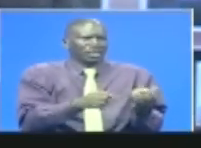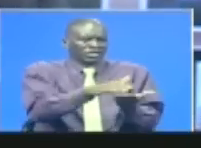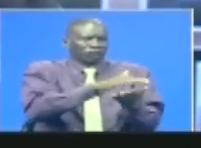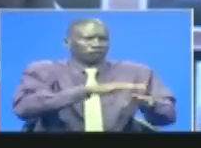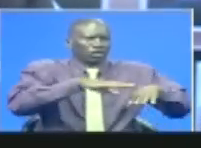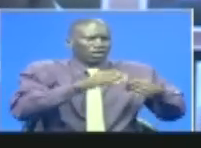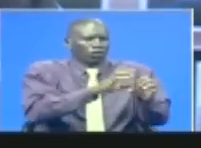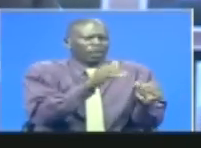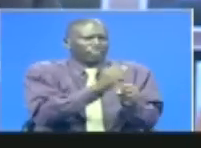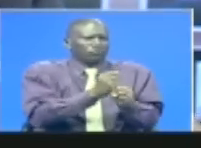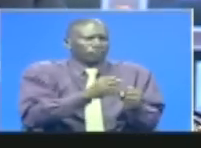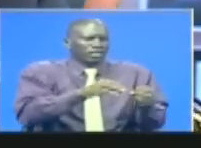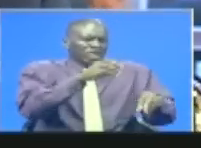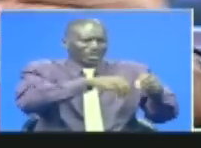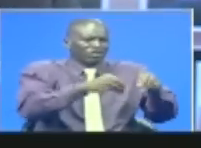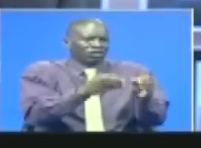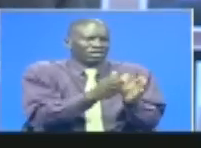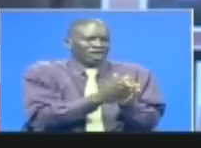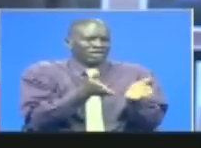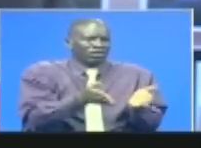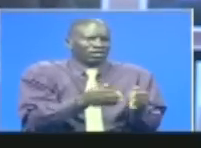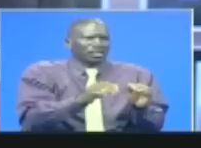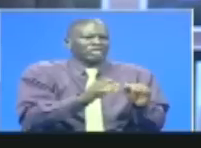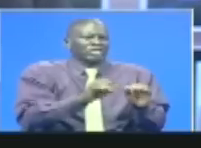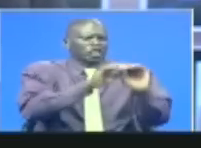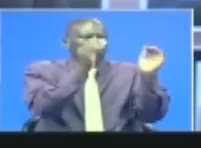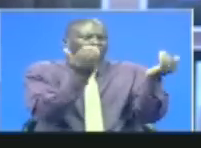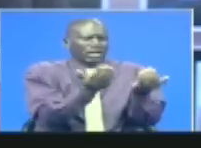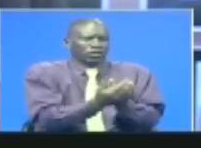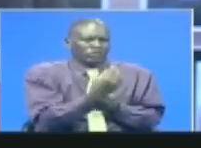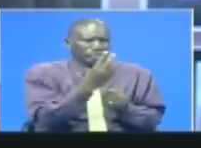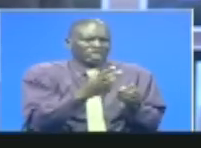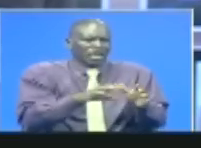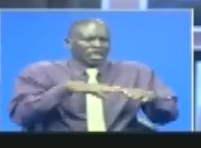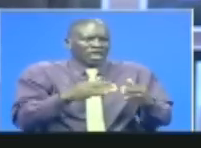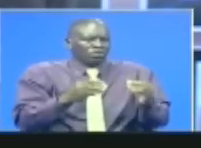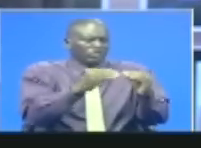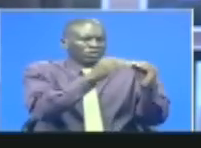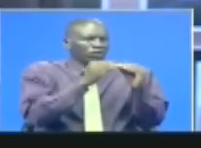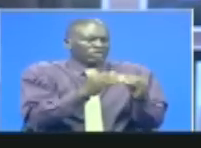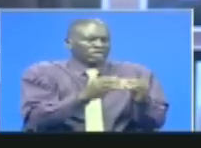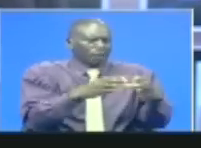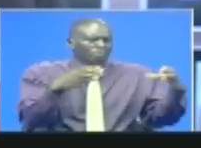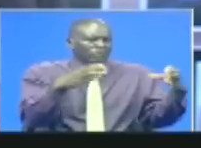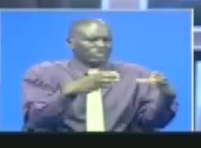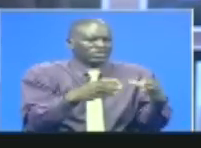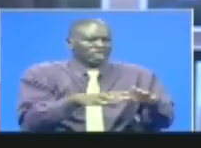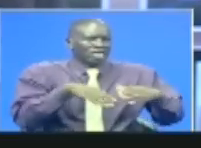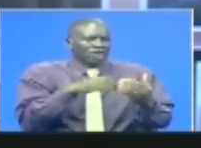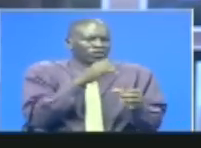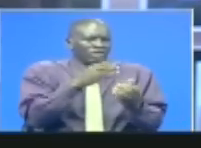well they do their primaries. And in the world over, you will see highly democratic parties. They do